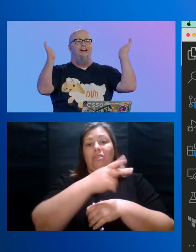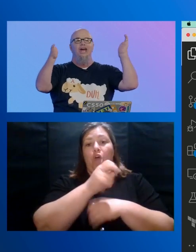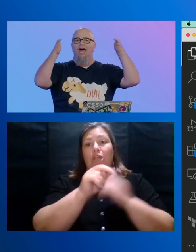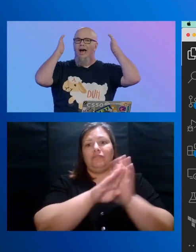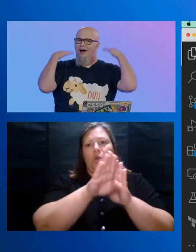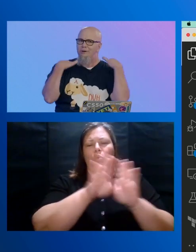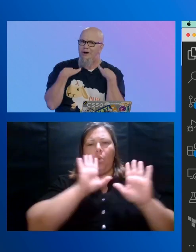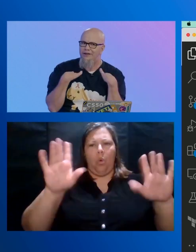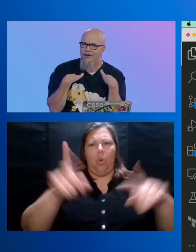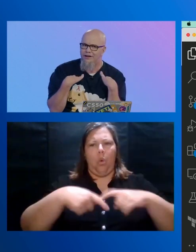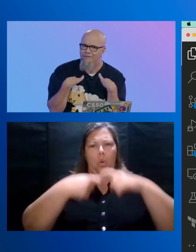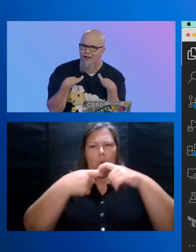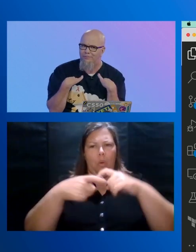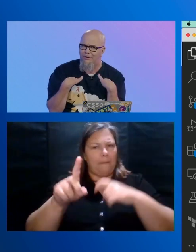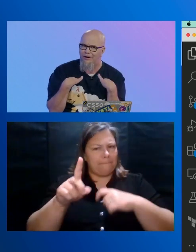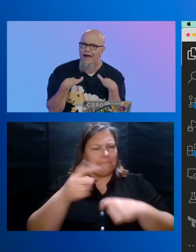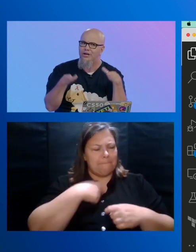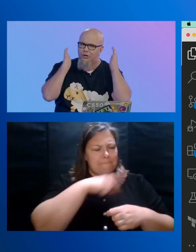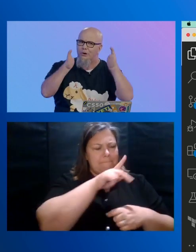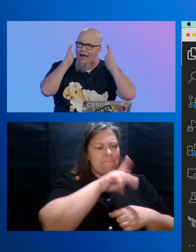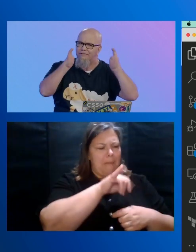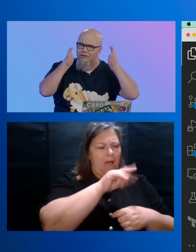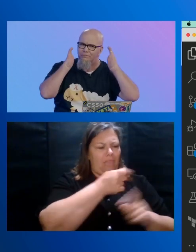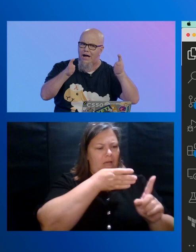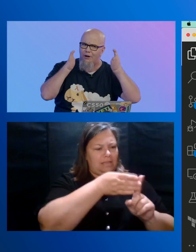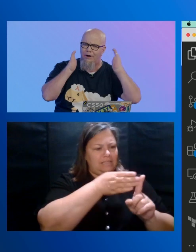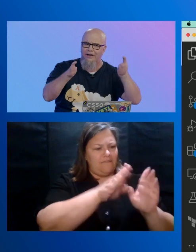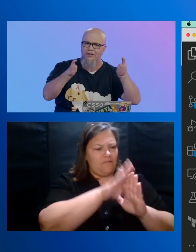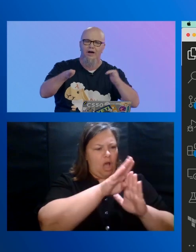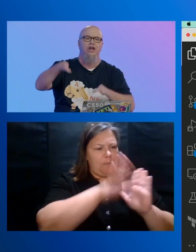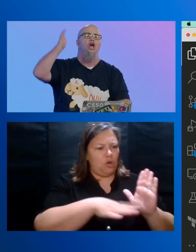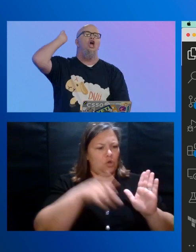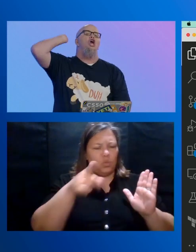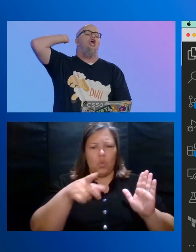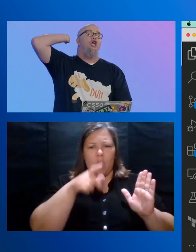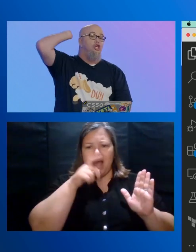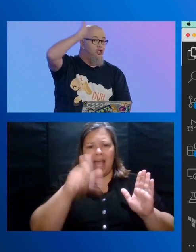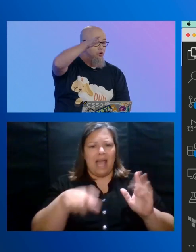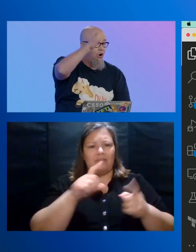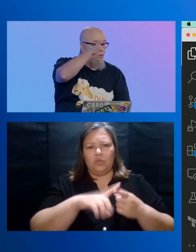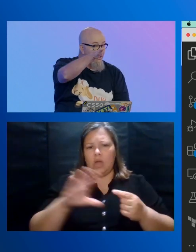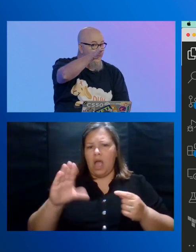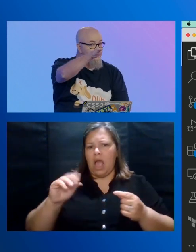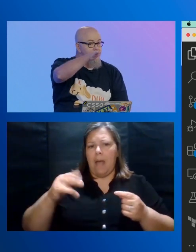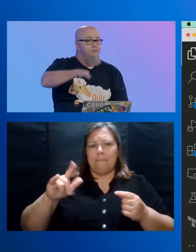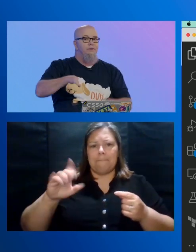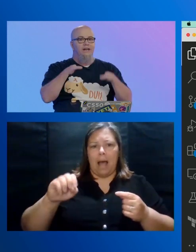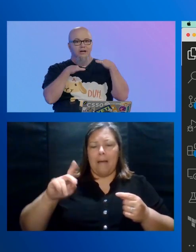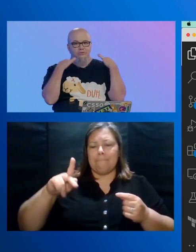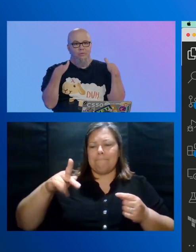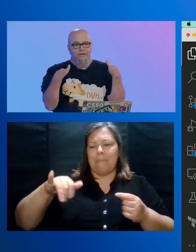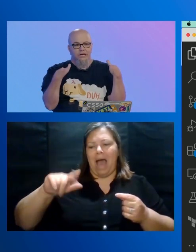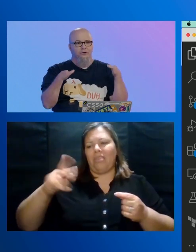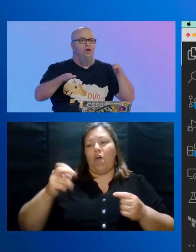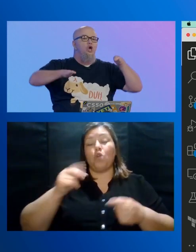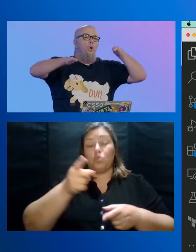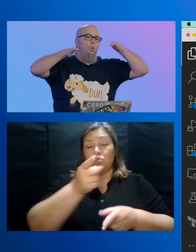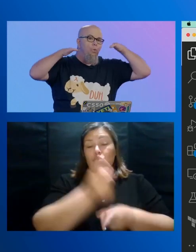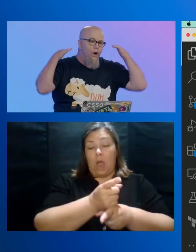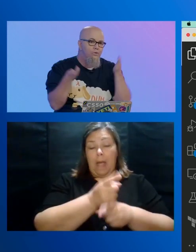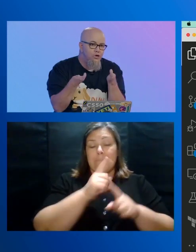minute, Eric. I'm a Python developer, and you don't have to compile Python. You are right. But here's what we